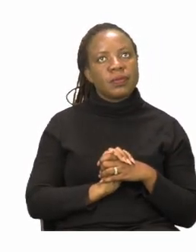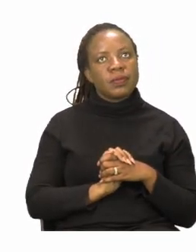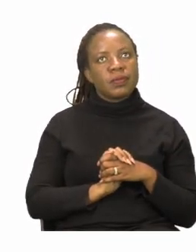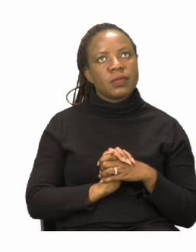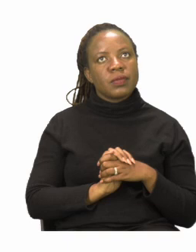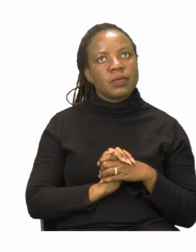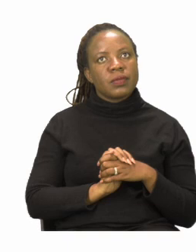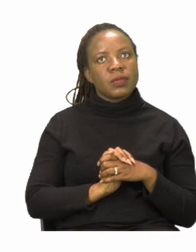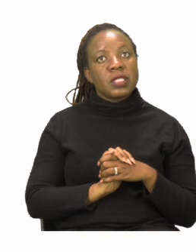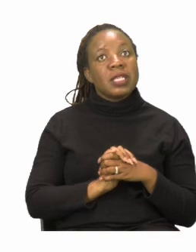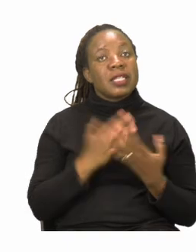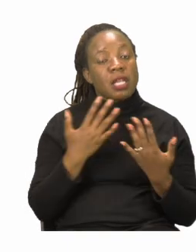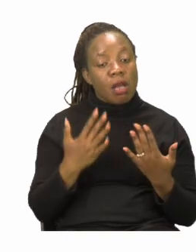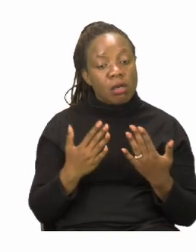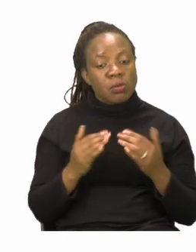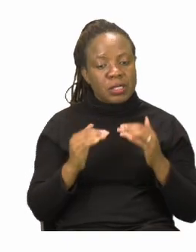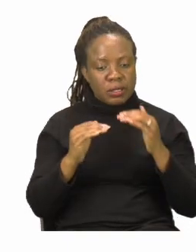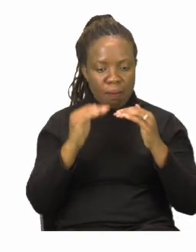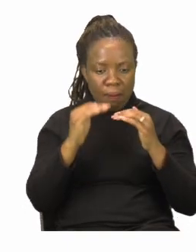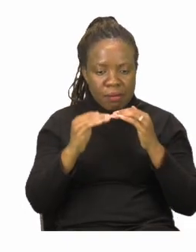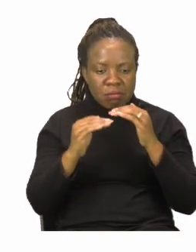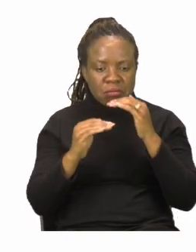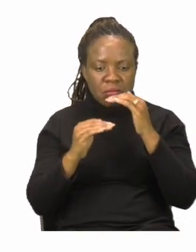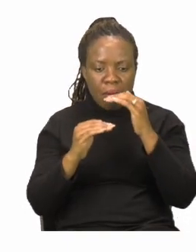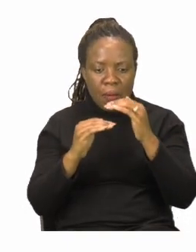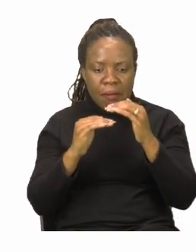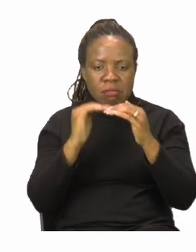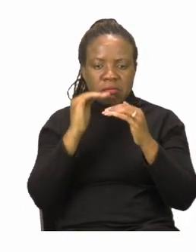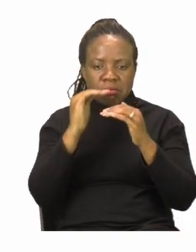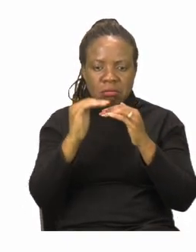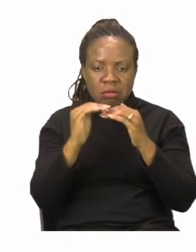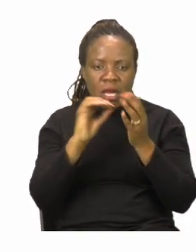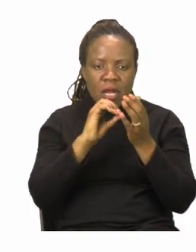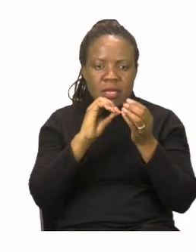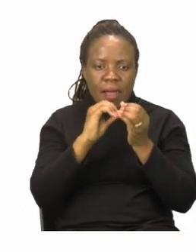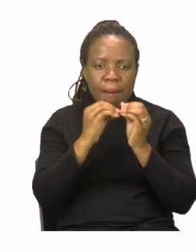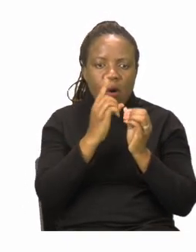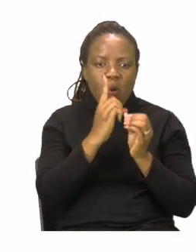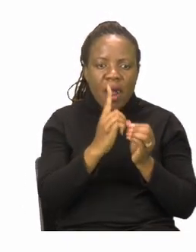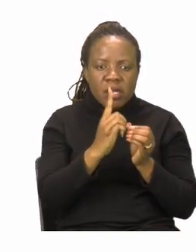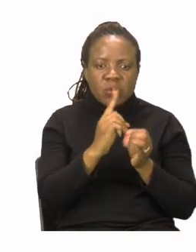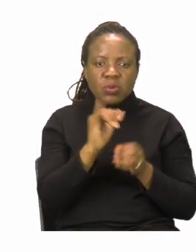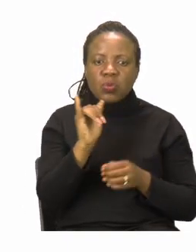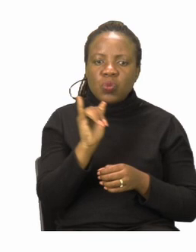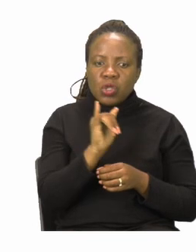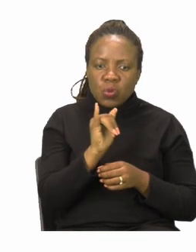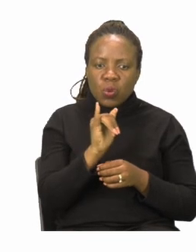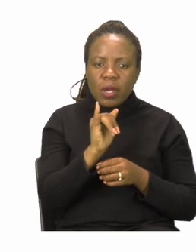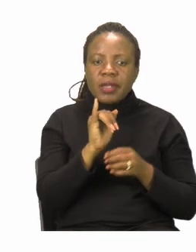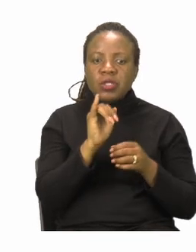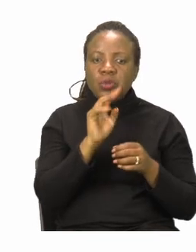to number the stages from number 1 up to number 5.